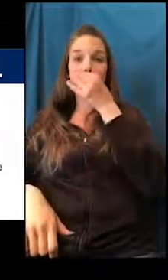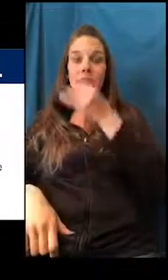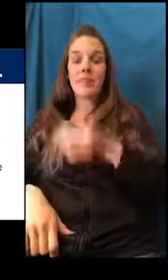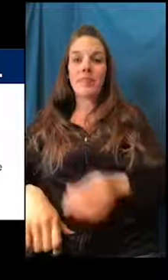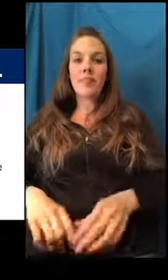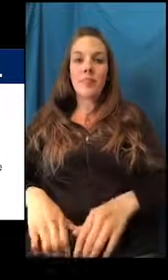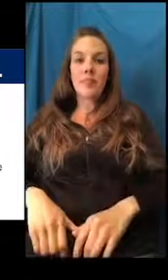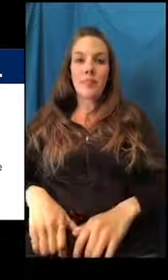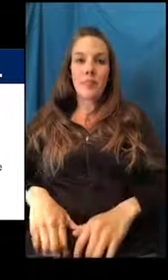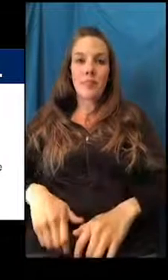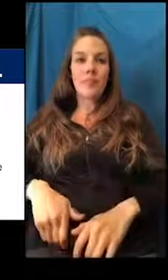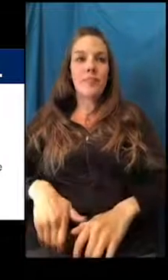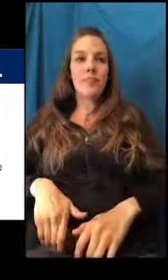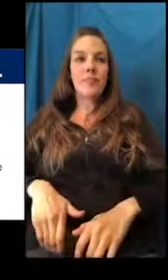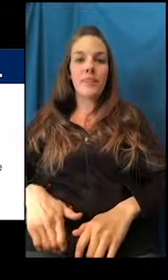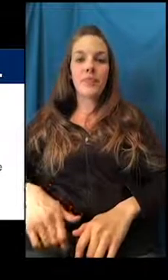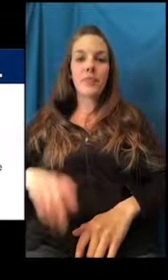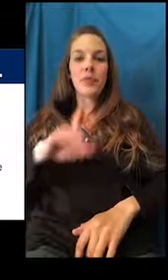Sure, I can.